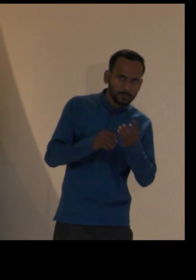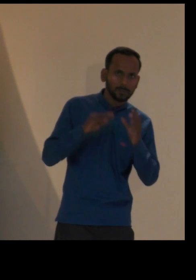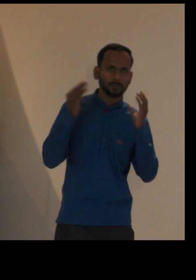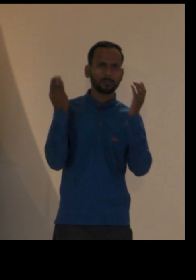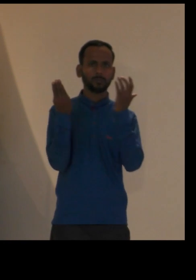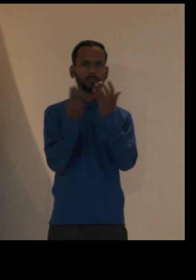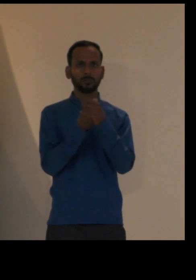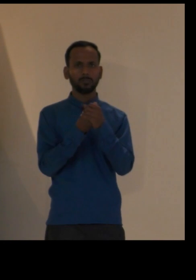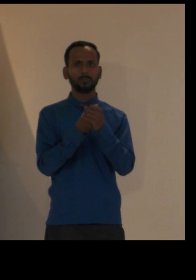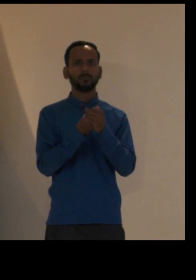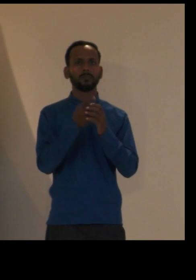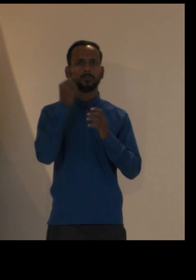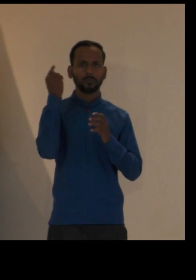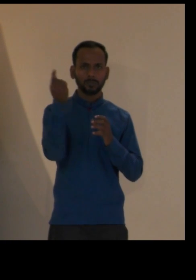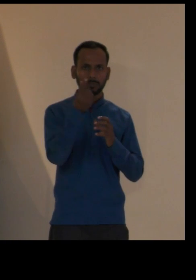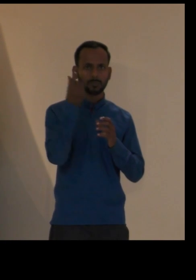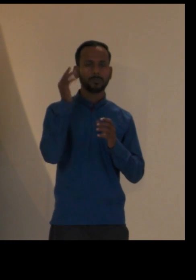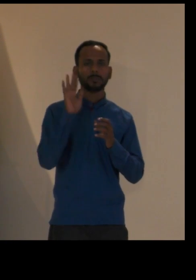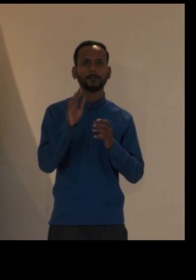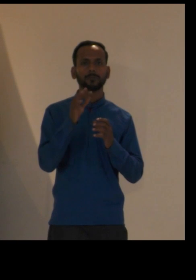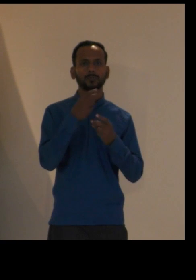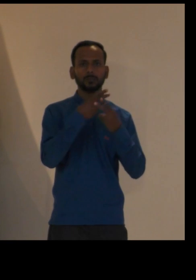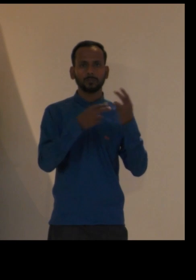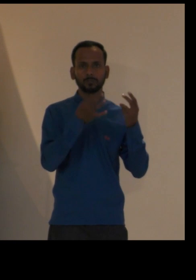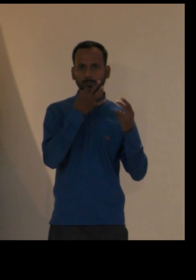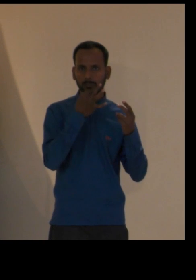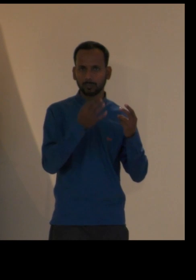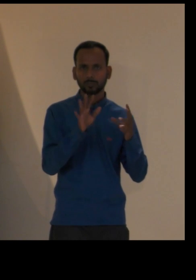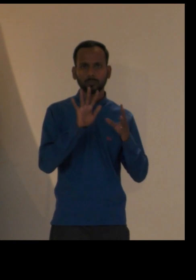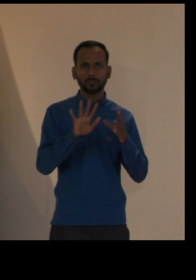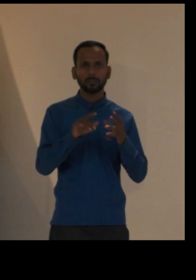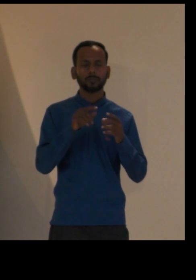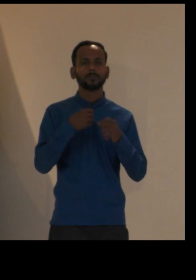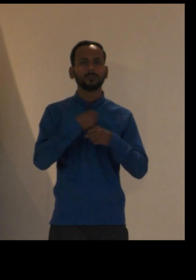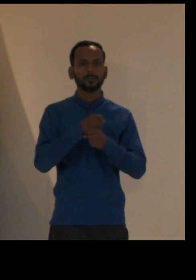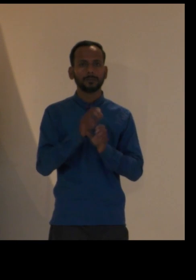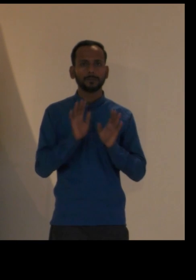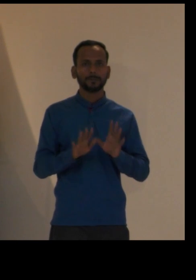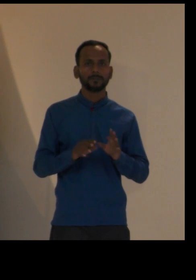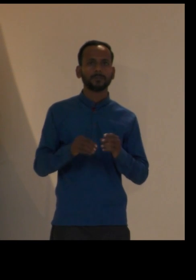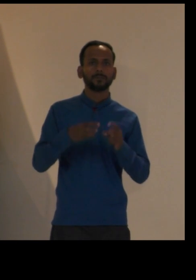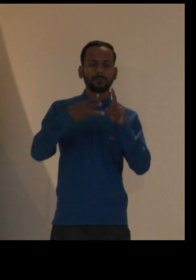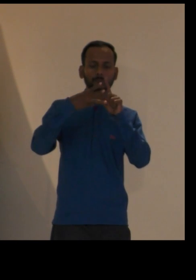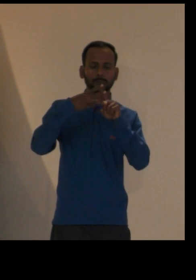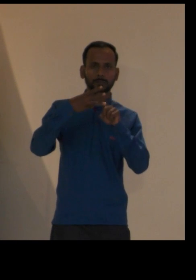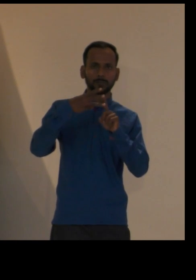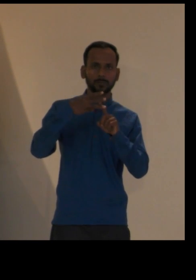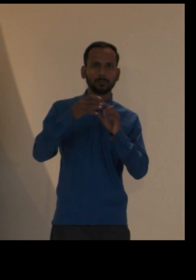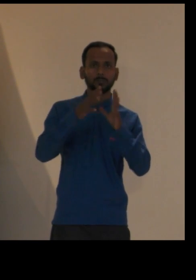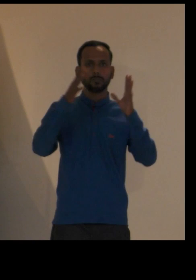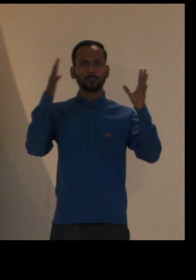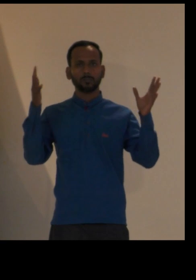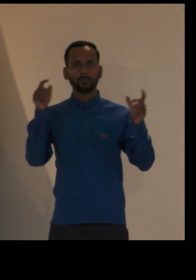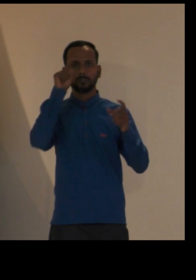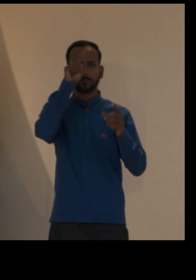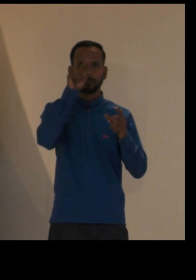those, we can think them through three broad points of intersection for all the speakers. And